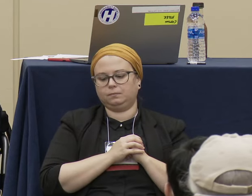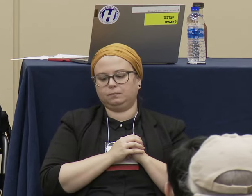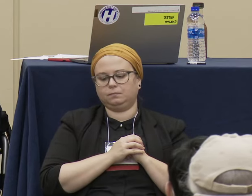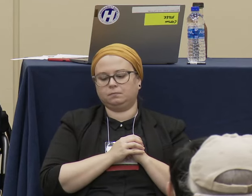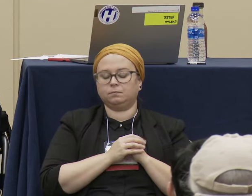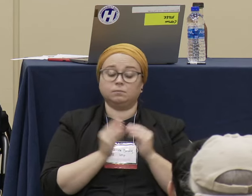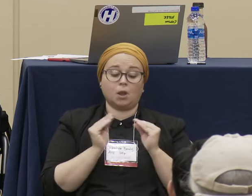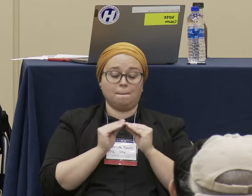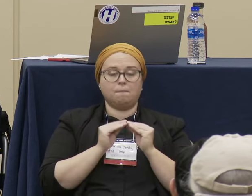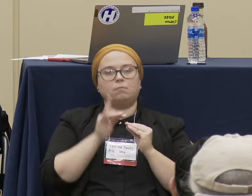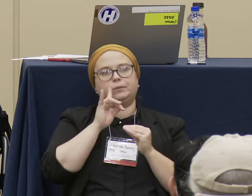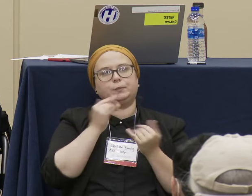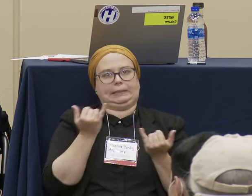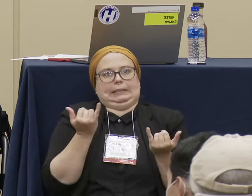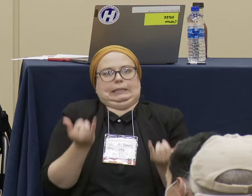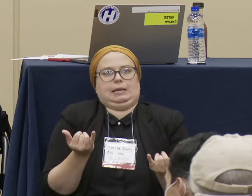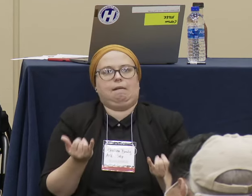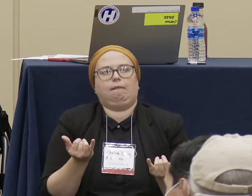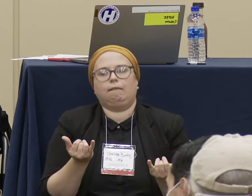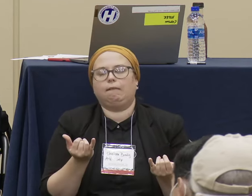like to today,